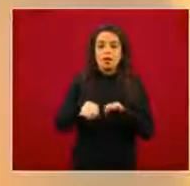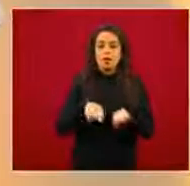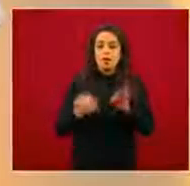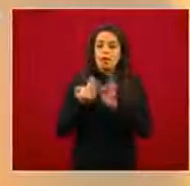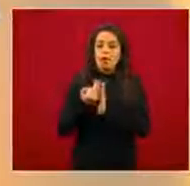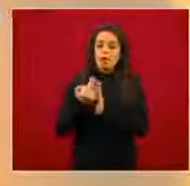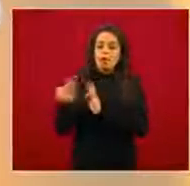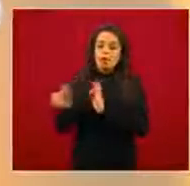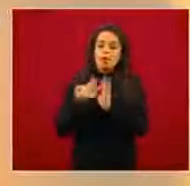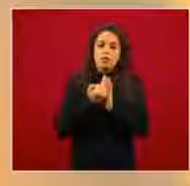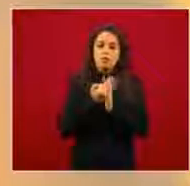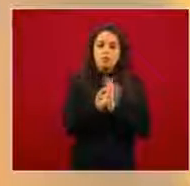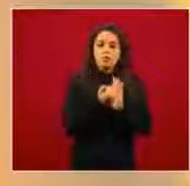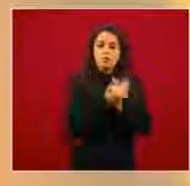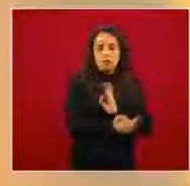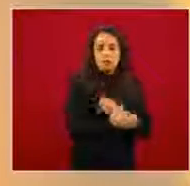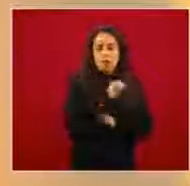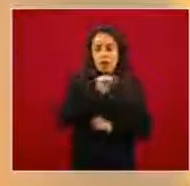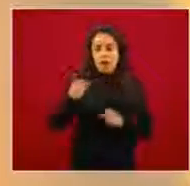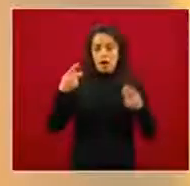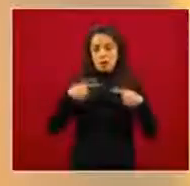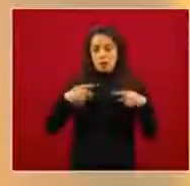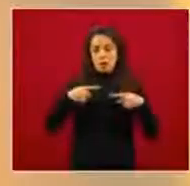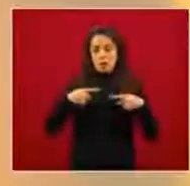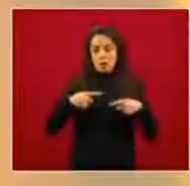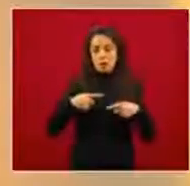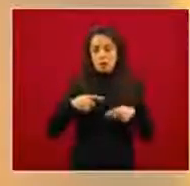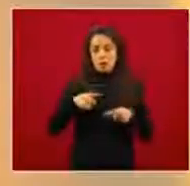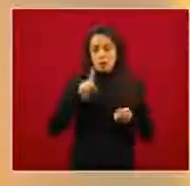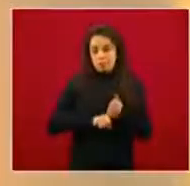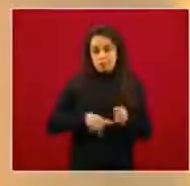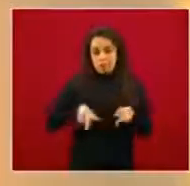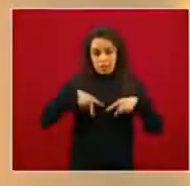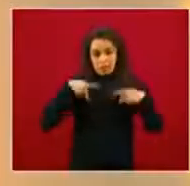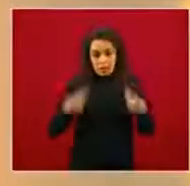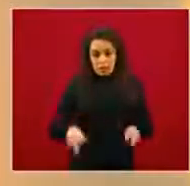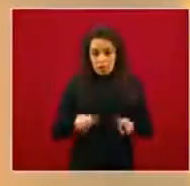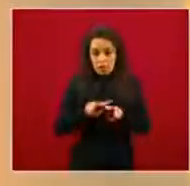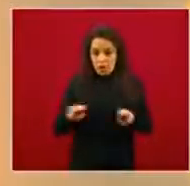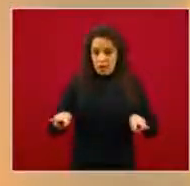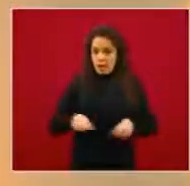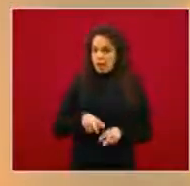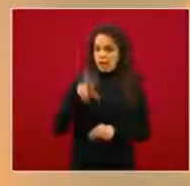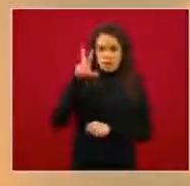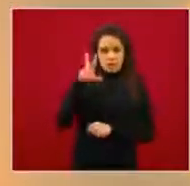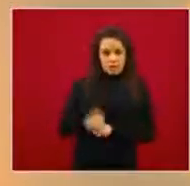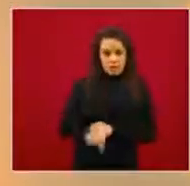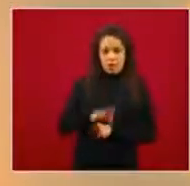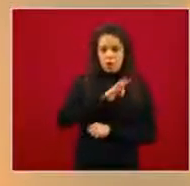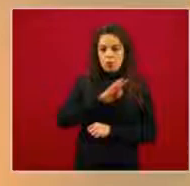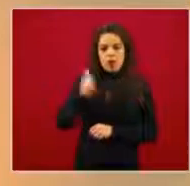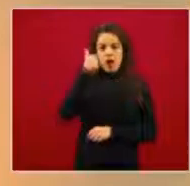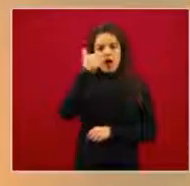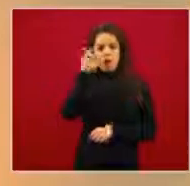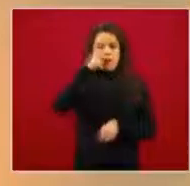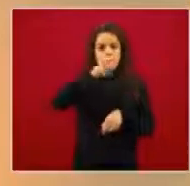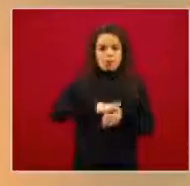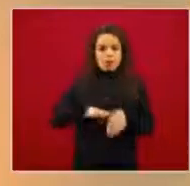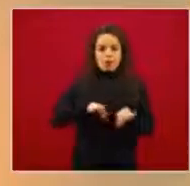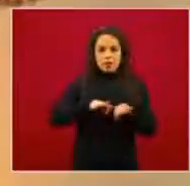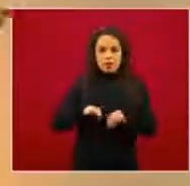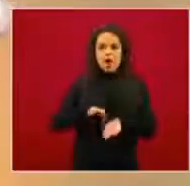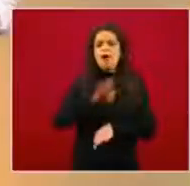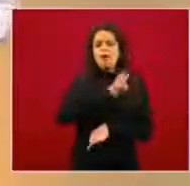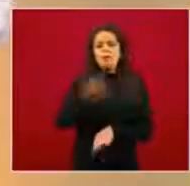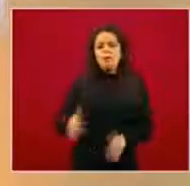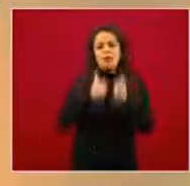home office, not only for workers, also if it is possible for managerial or office work that can